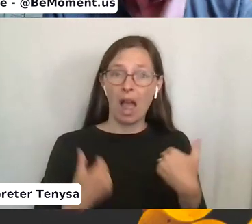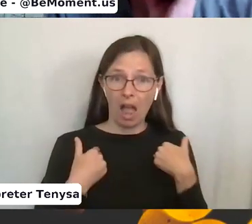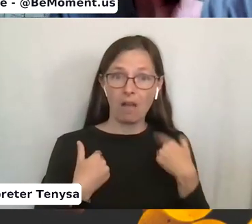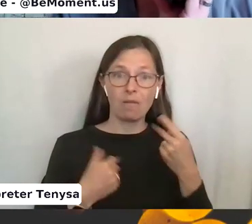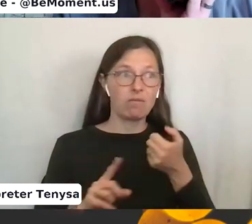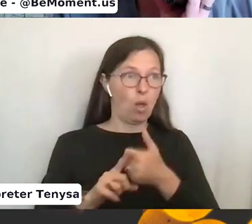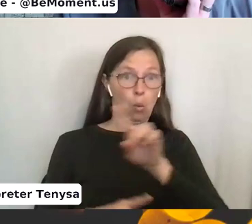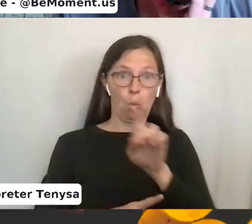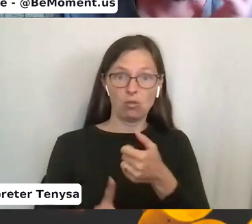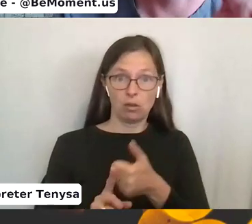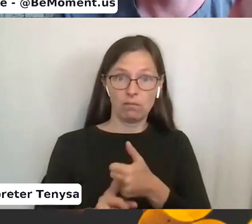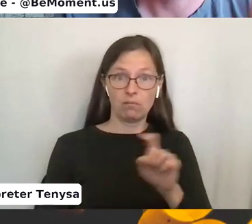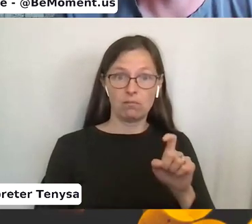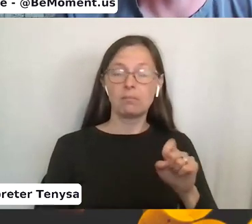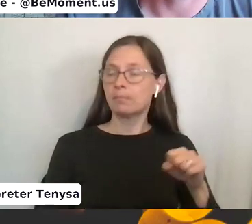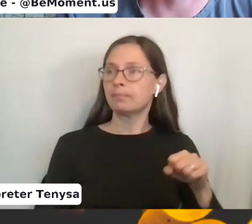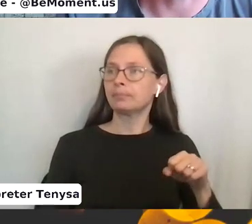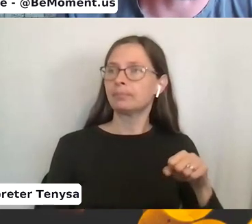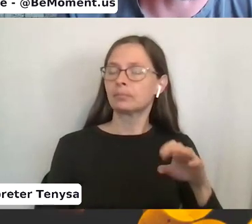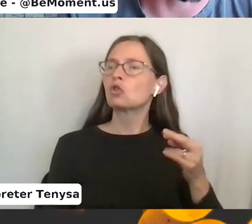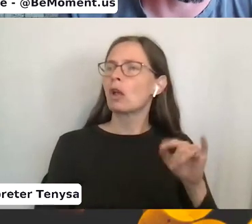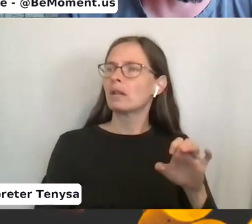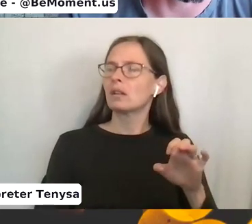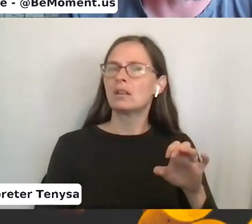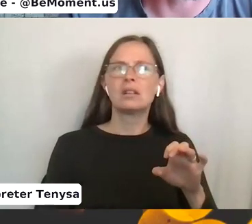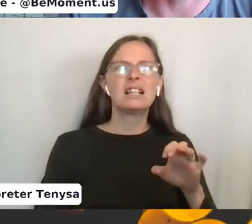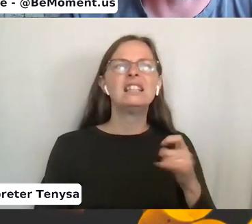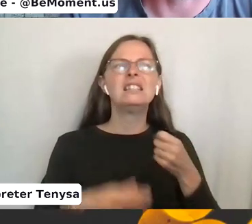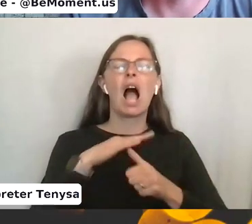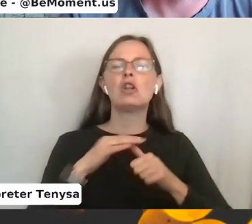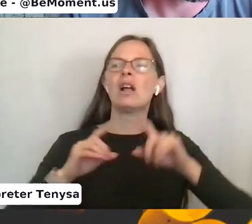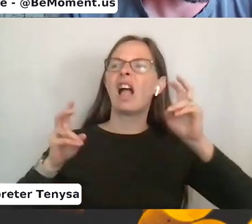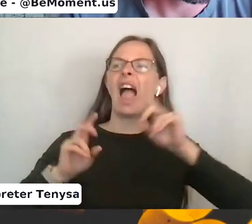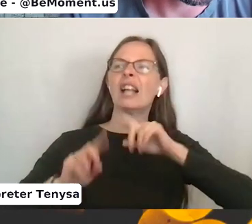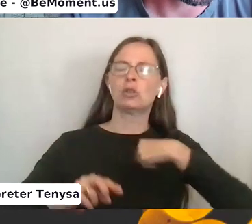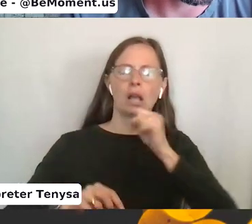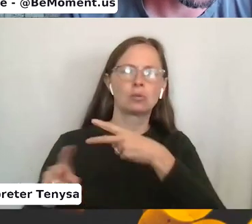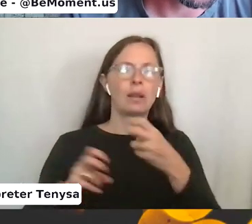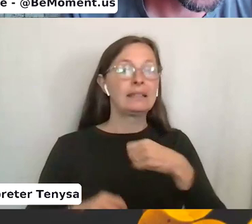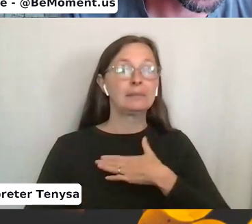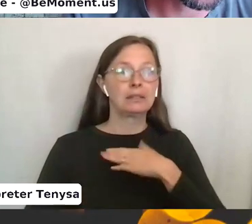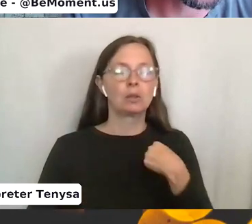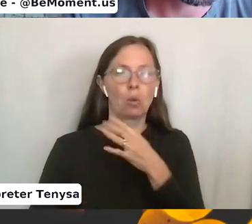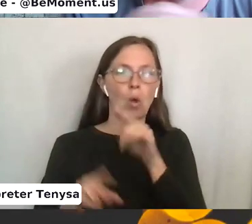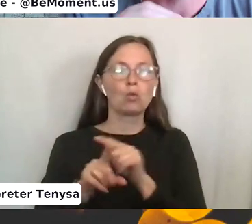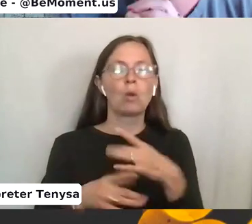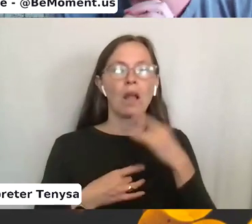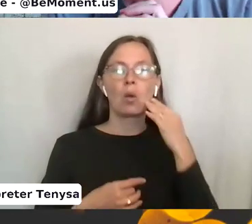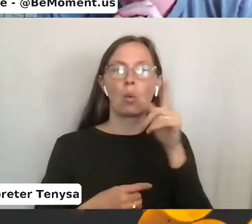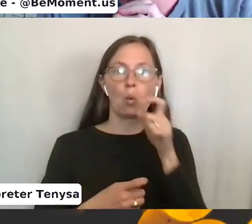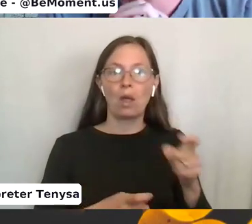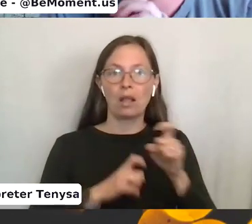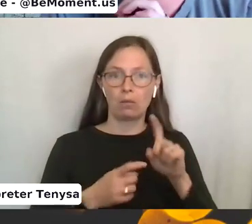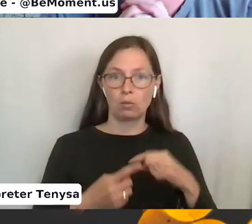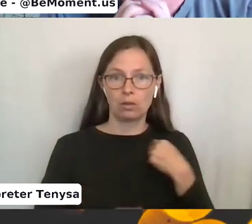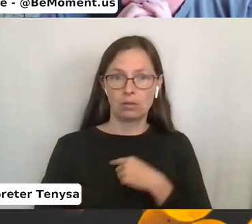question? Yes. I don't want to misquote it. I can grab it for you. Okay. Yes, please. We also would like to know who gave it to